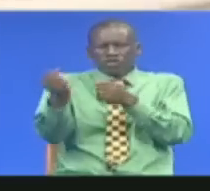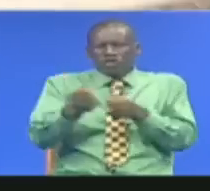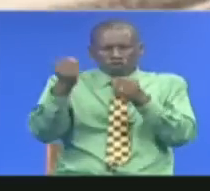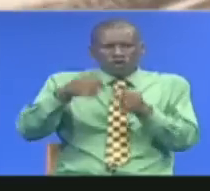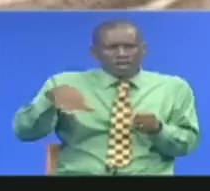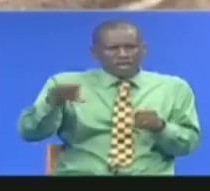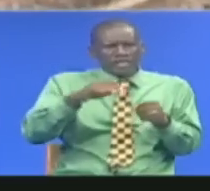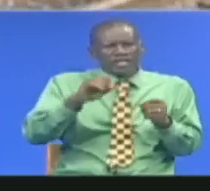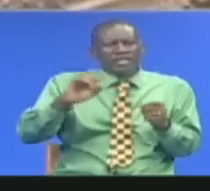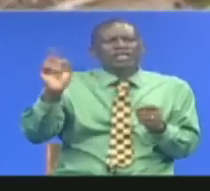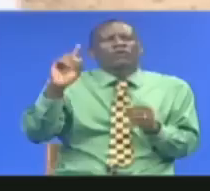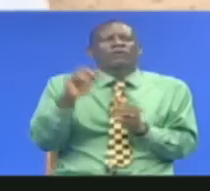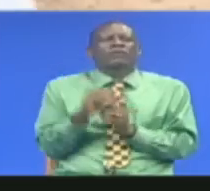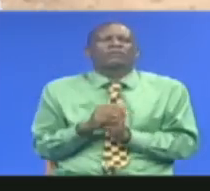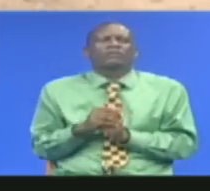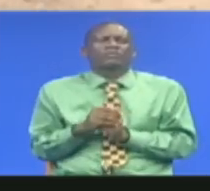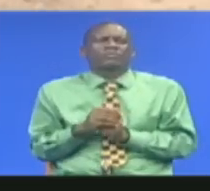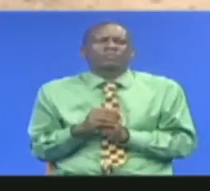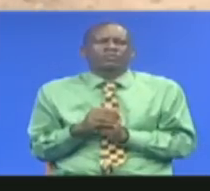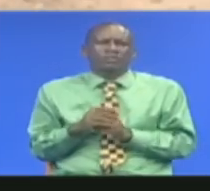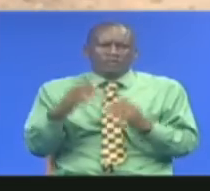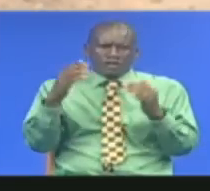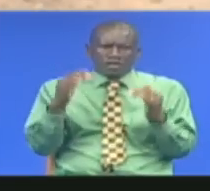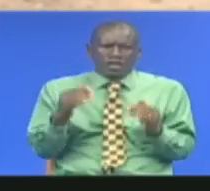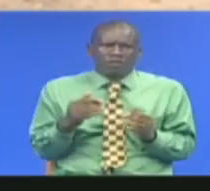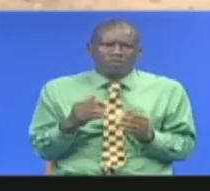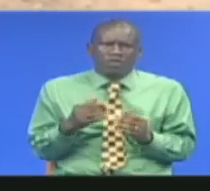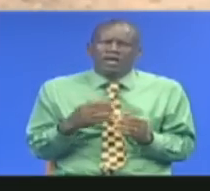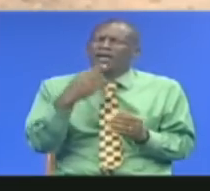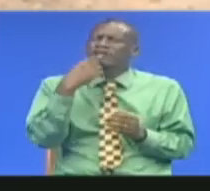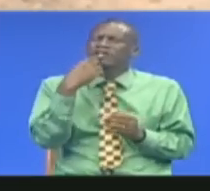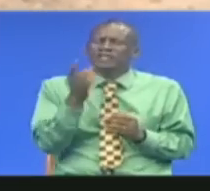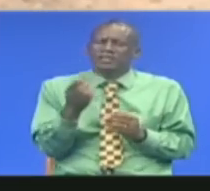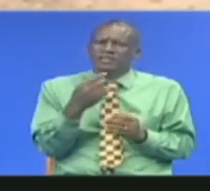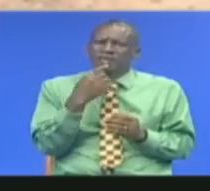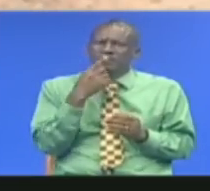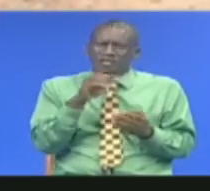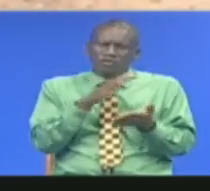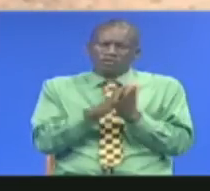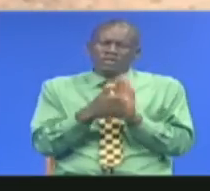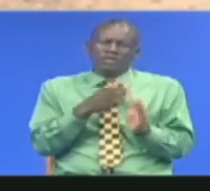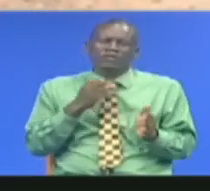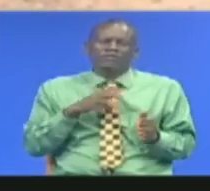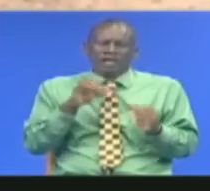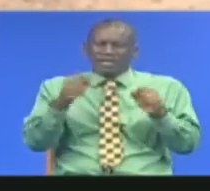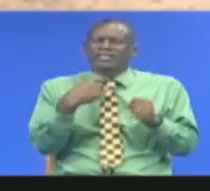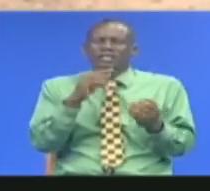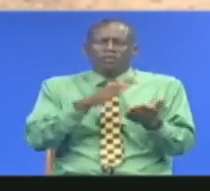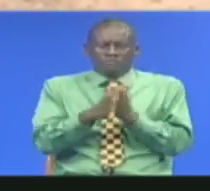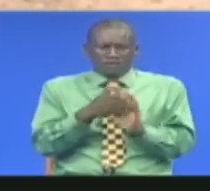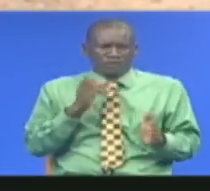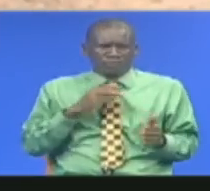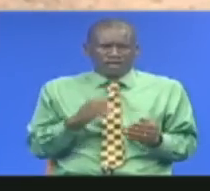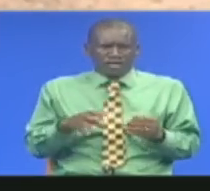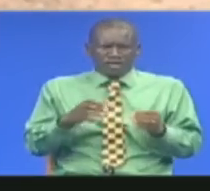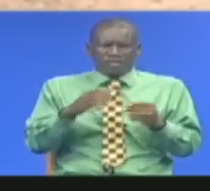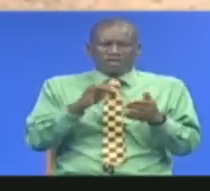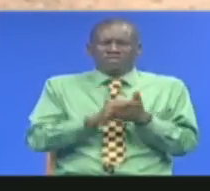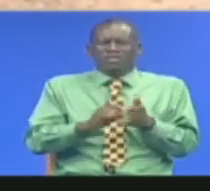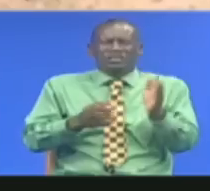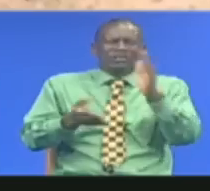outskirts of Nairobi. Ninaweza sasa nikasema bila uoga wote kabisa binadamu